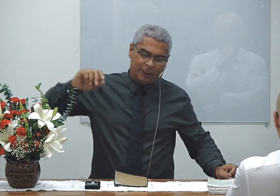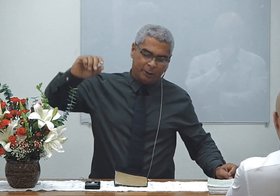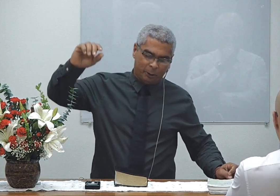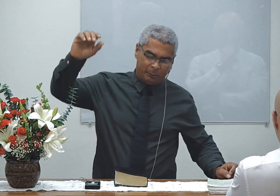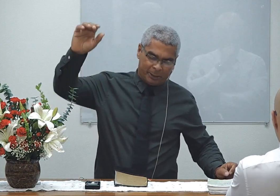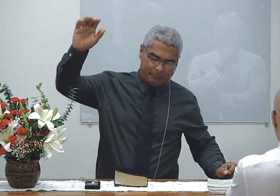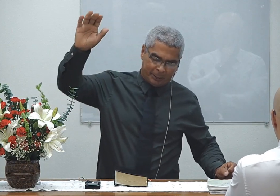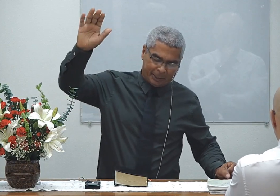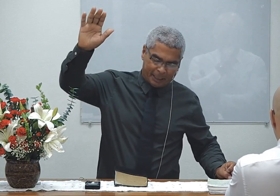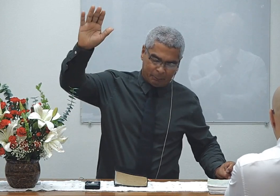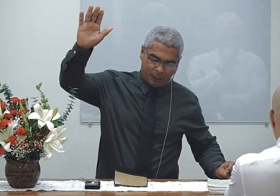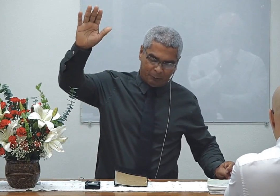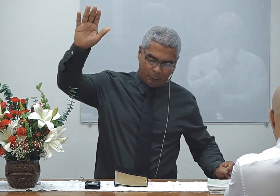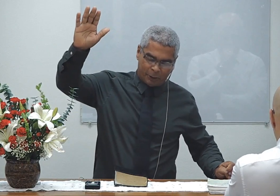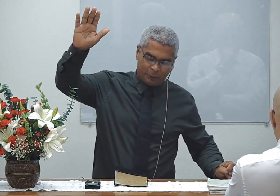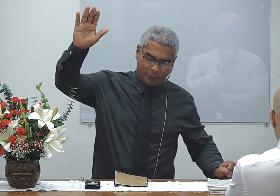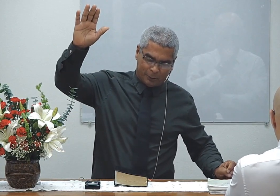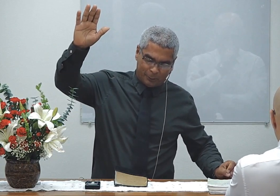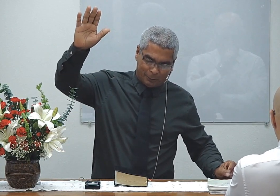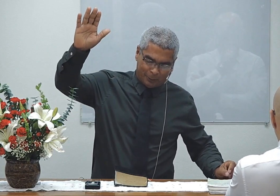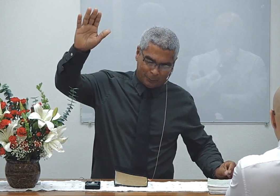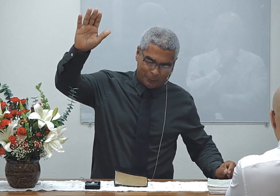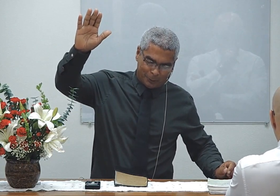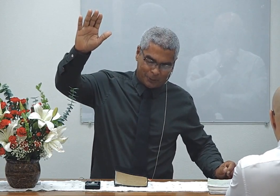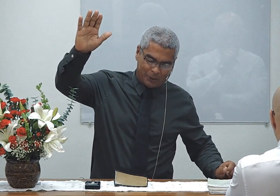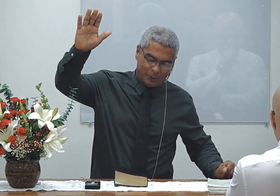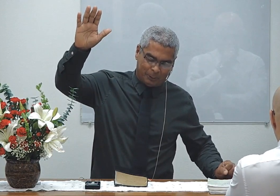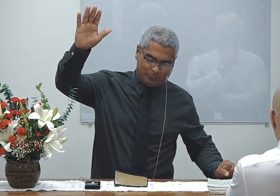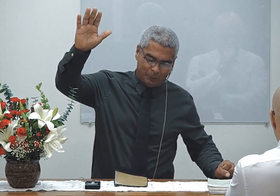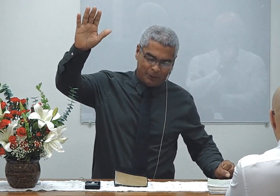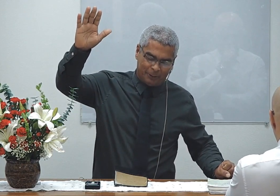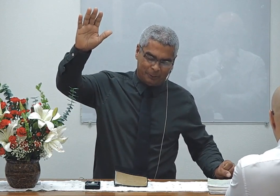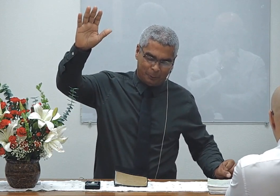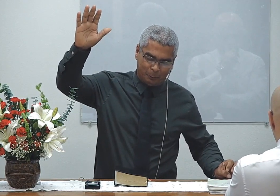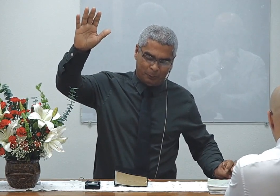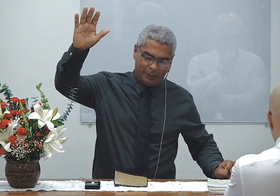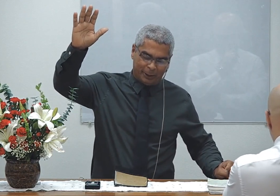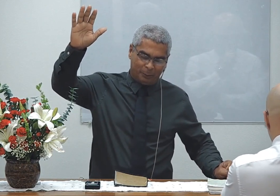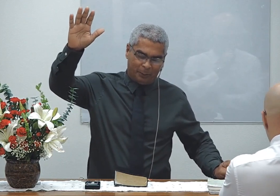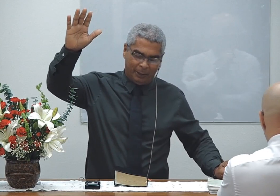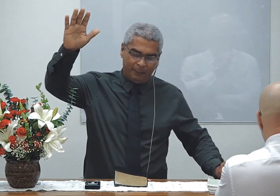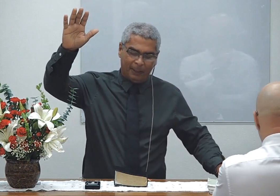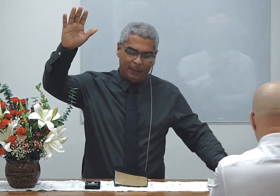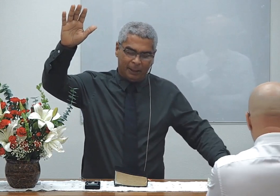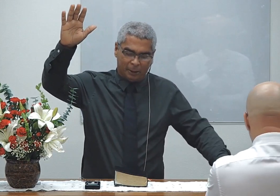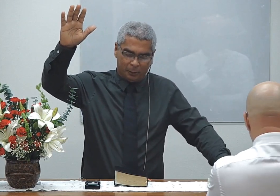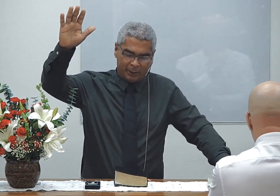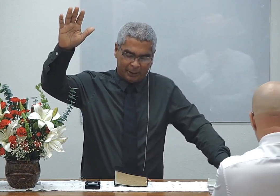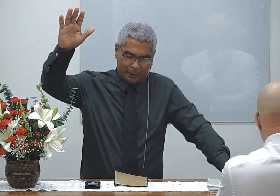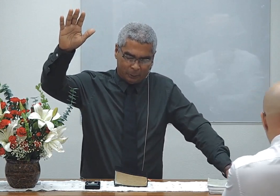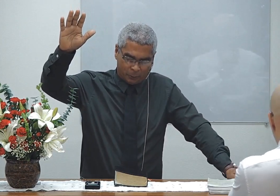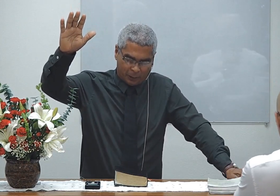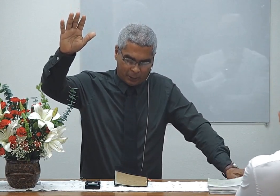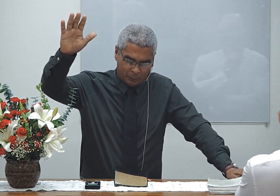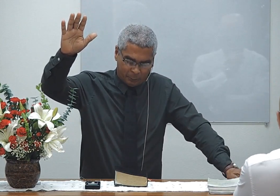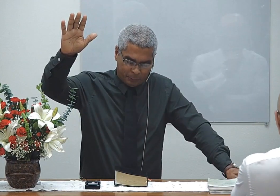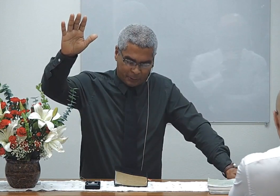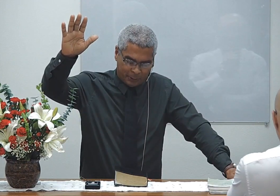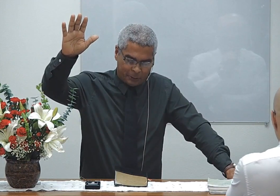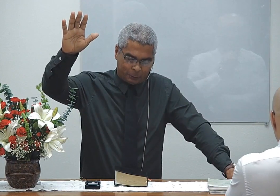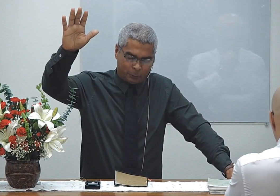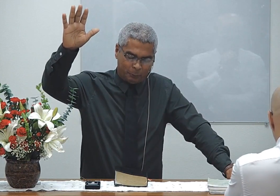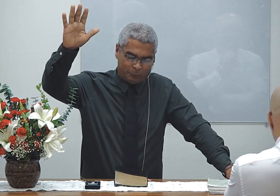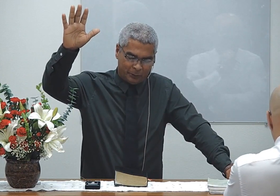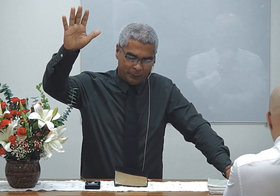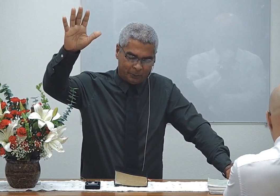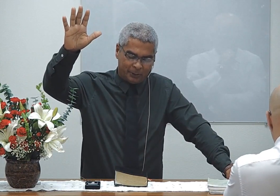Jesus. In the name we say, the wonderful grace of our Lord and Savior Jesus Christ, the love of God, of our good and eternal Father, and the sweet and tender consolation